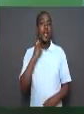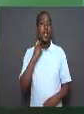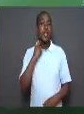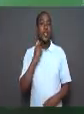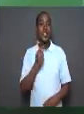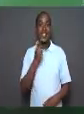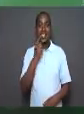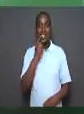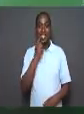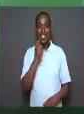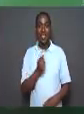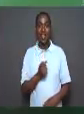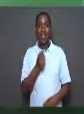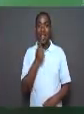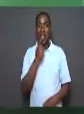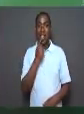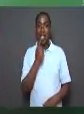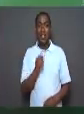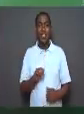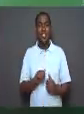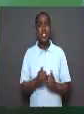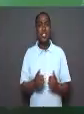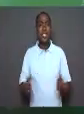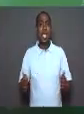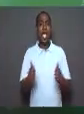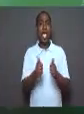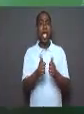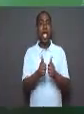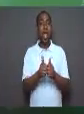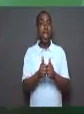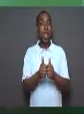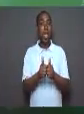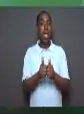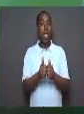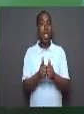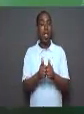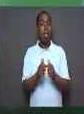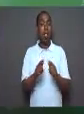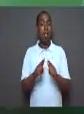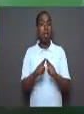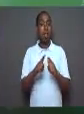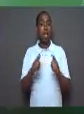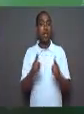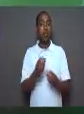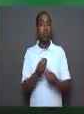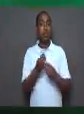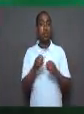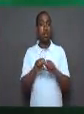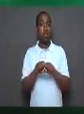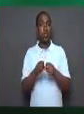and tongue work together to break down large food